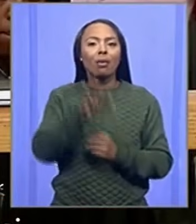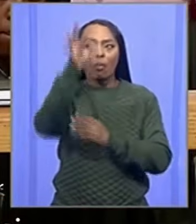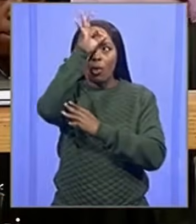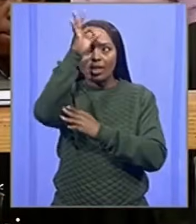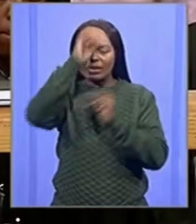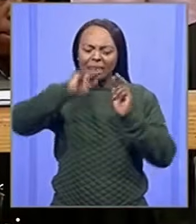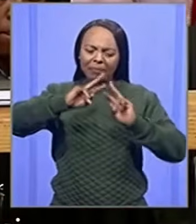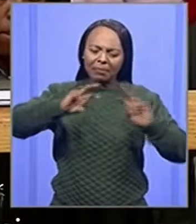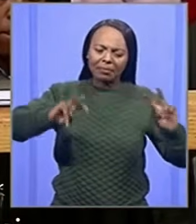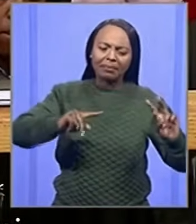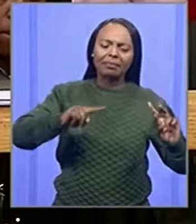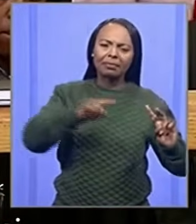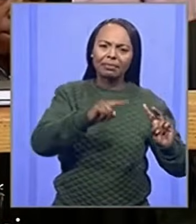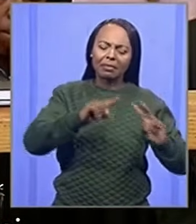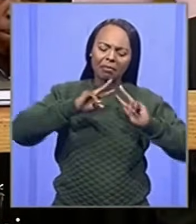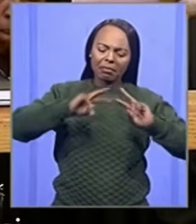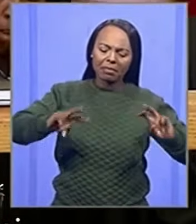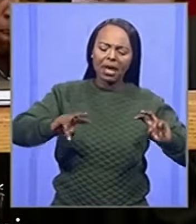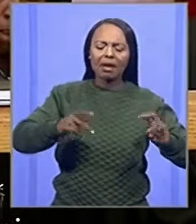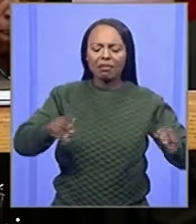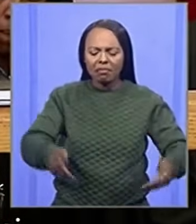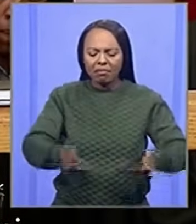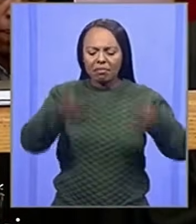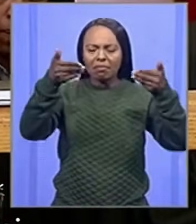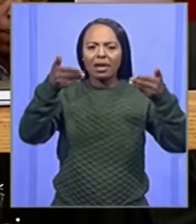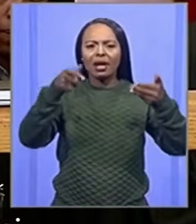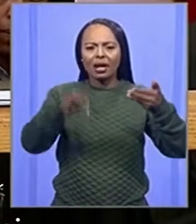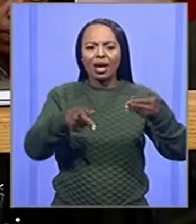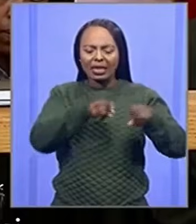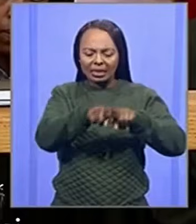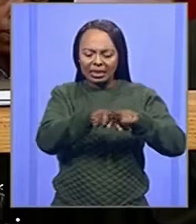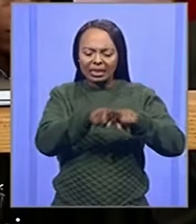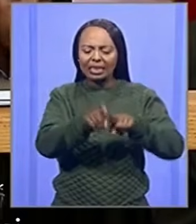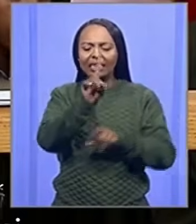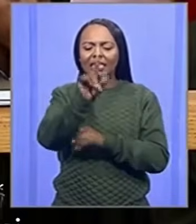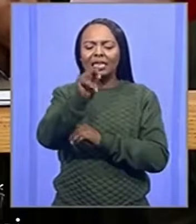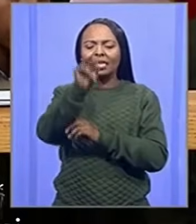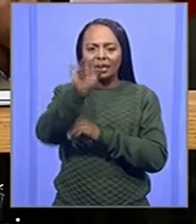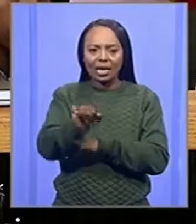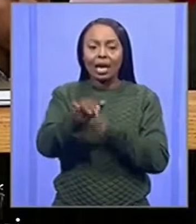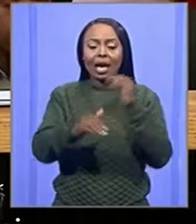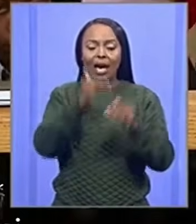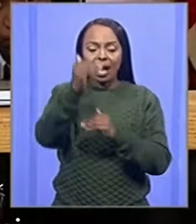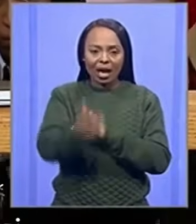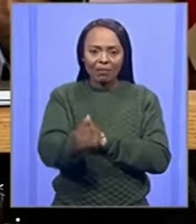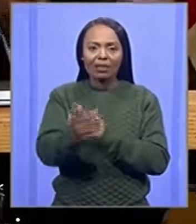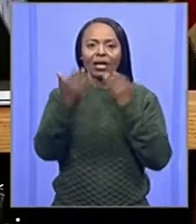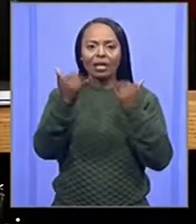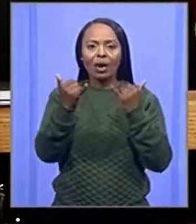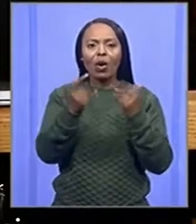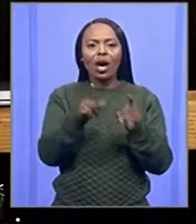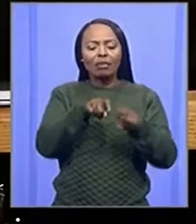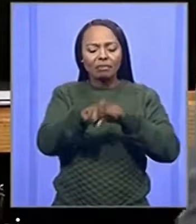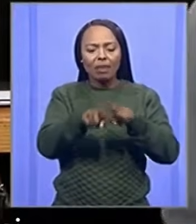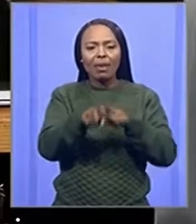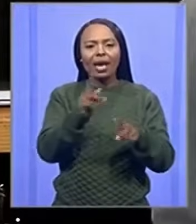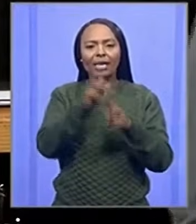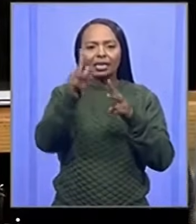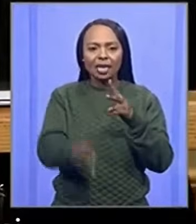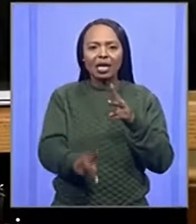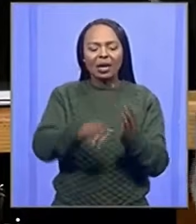se ne sa newa tetla ya go epola setopo sa ga Modisaemang. Mme diteko tsa morago ga loso di ne di a dirwa mme di a supa gore o tsheletswe